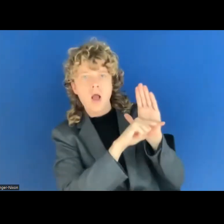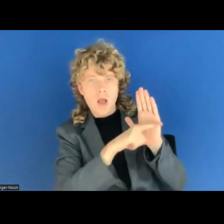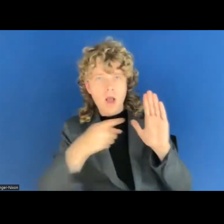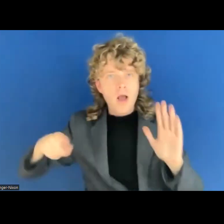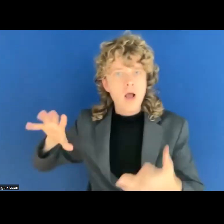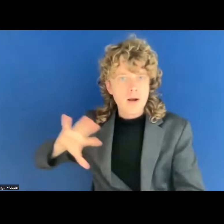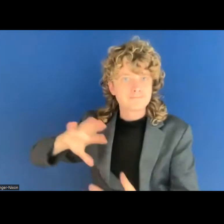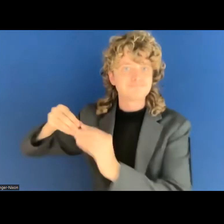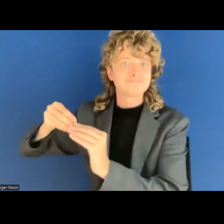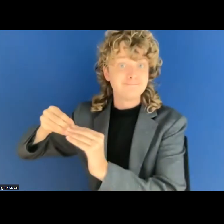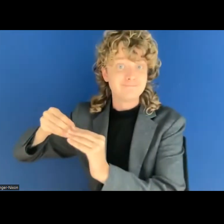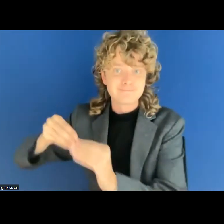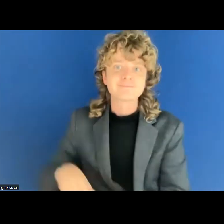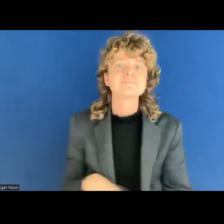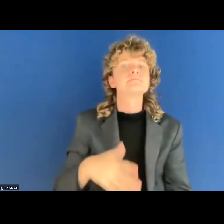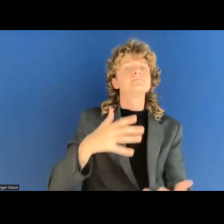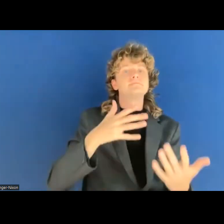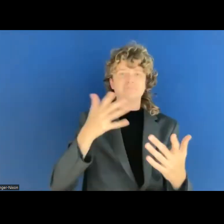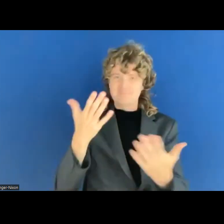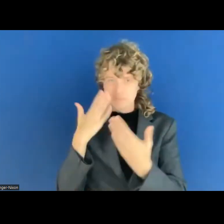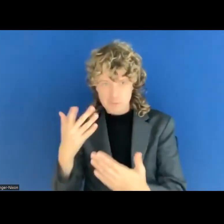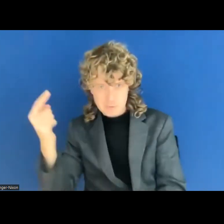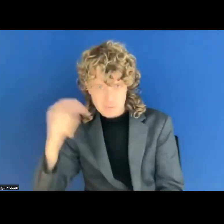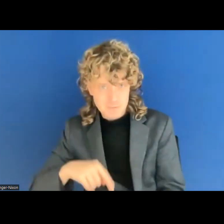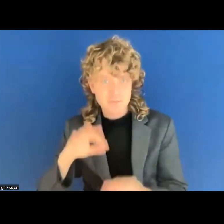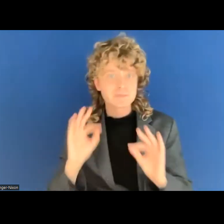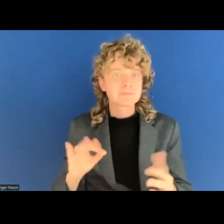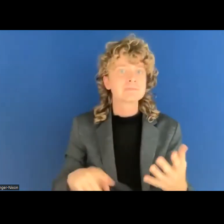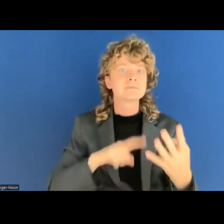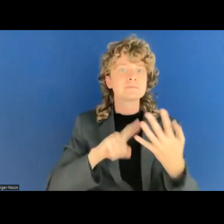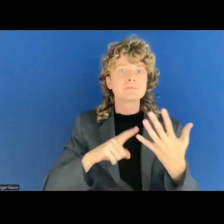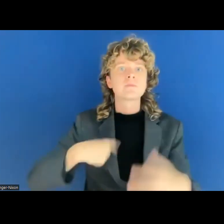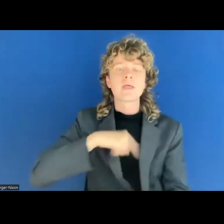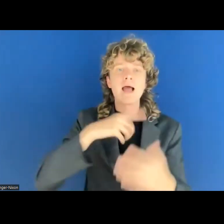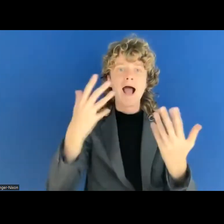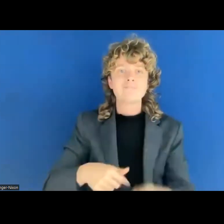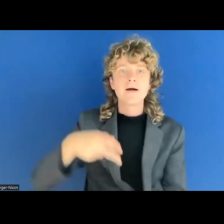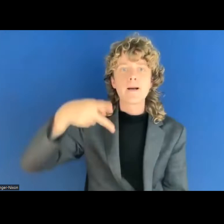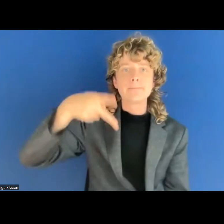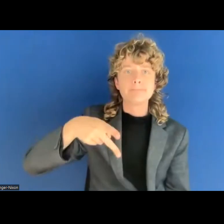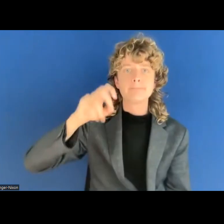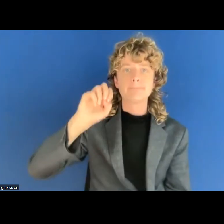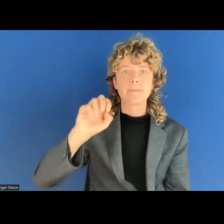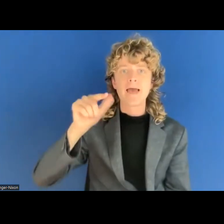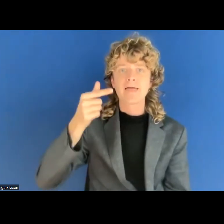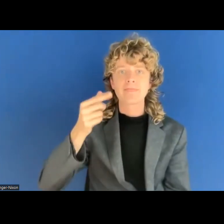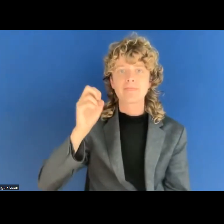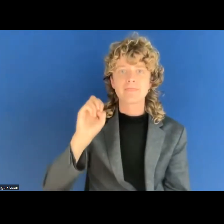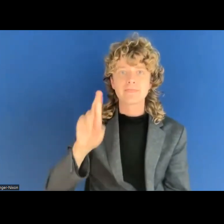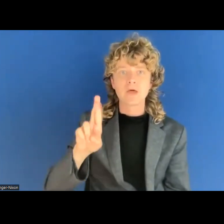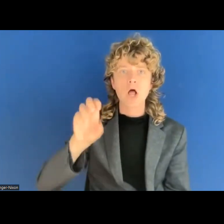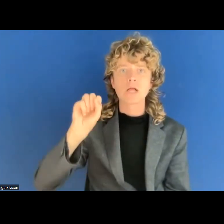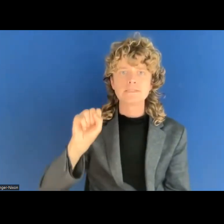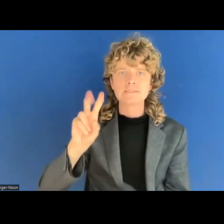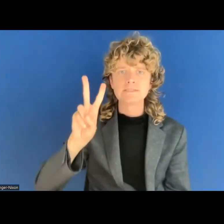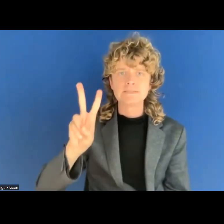that perspective. And then we have also Peter Schwalstatz, who is the former treasurer of the Association of the Wellbeing of the